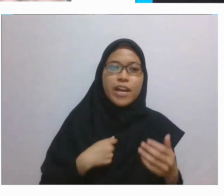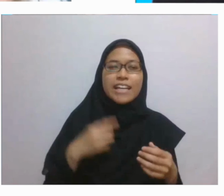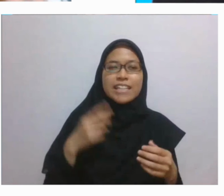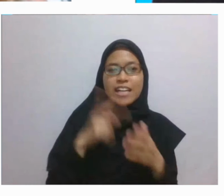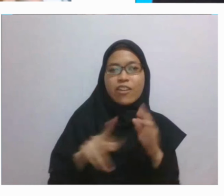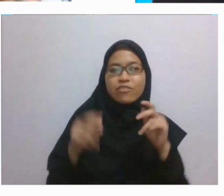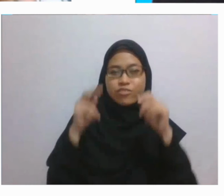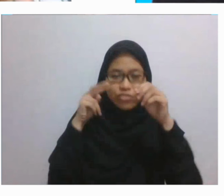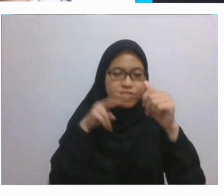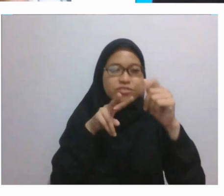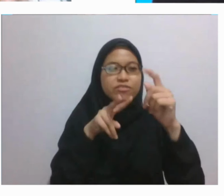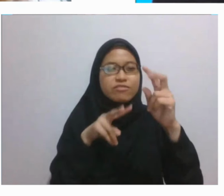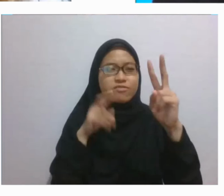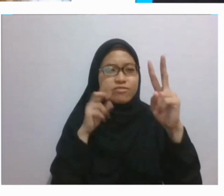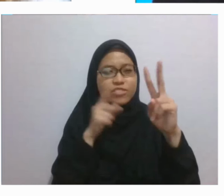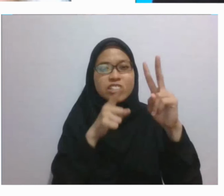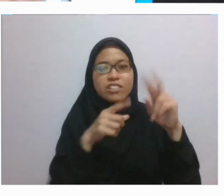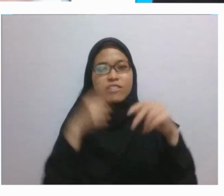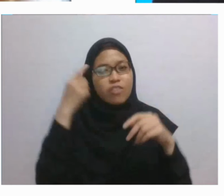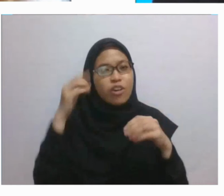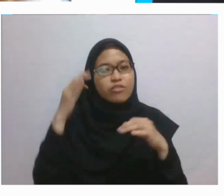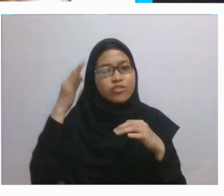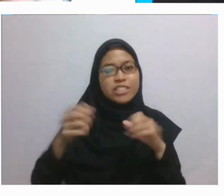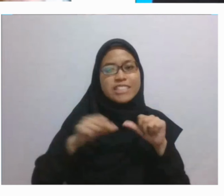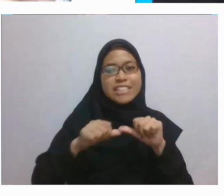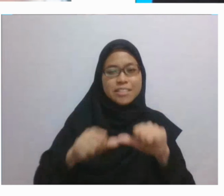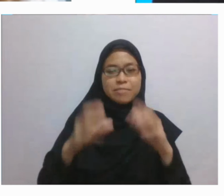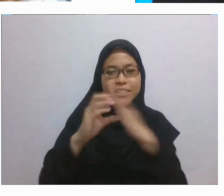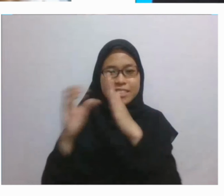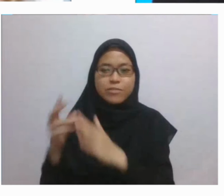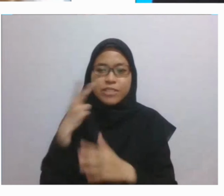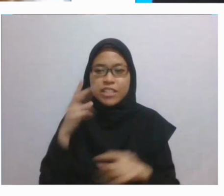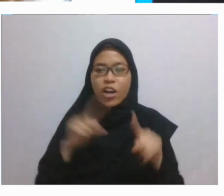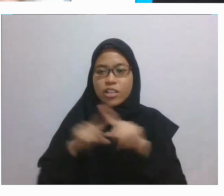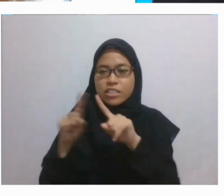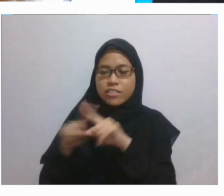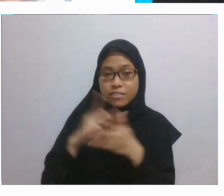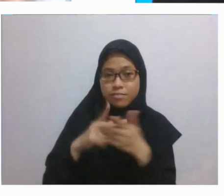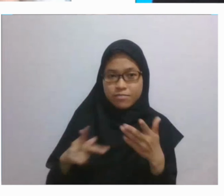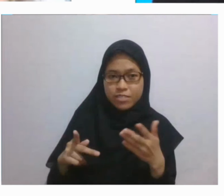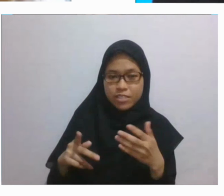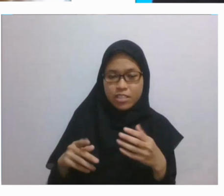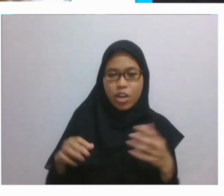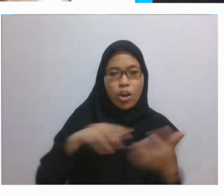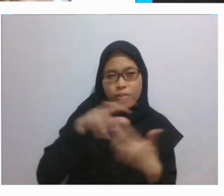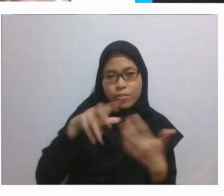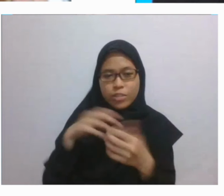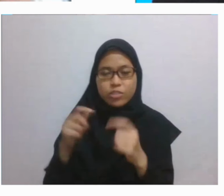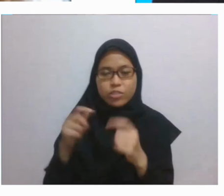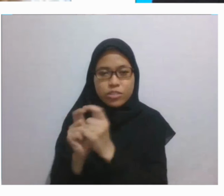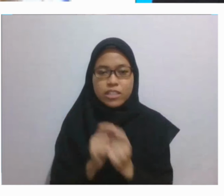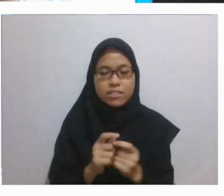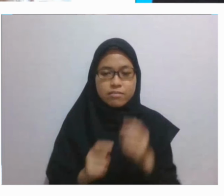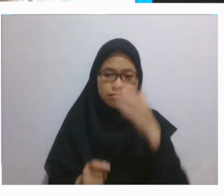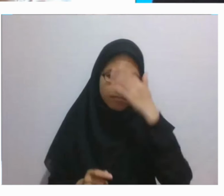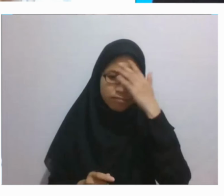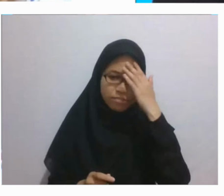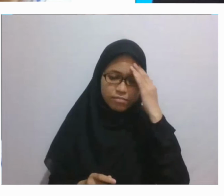for the future sustainability city is that we'll see all different kinds of aspects of these kind of tangled together. And again,